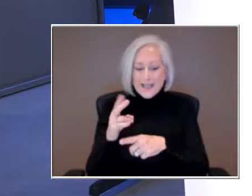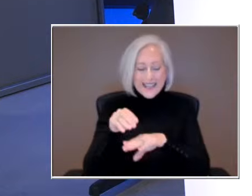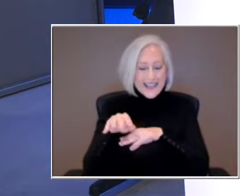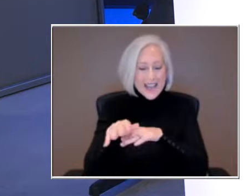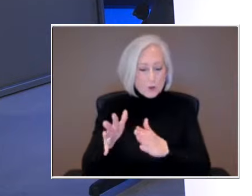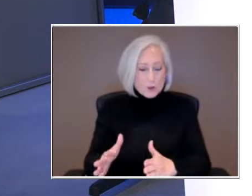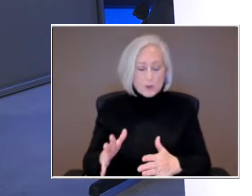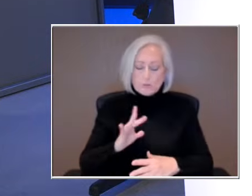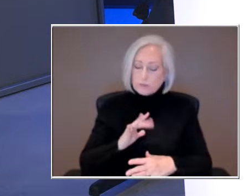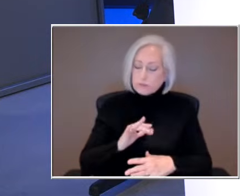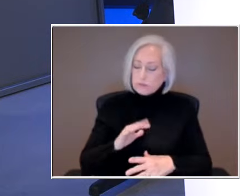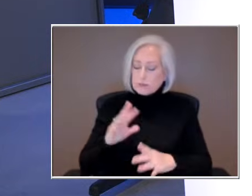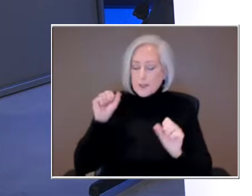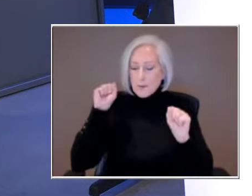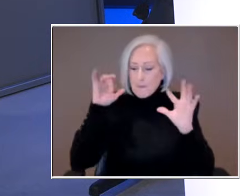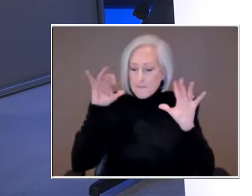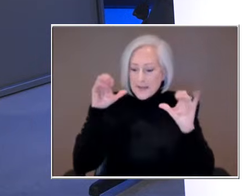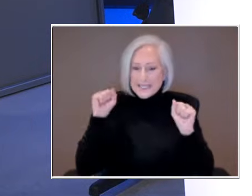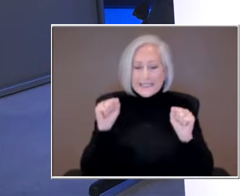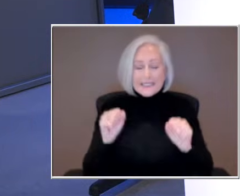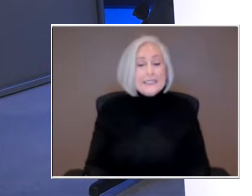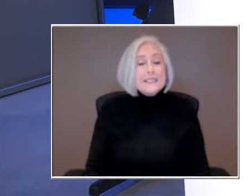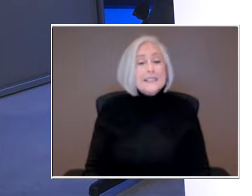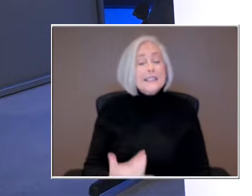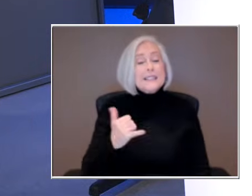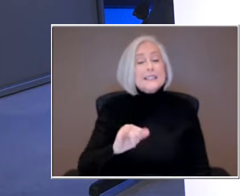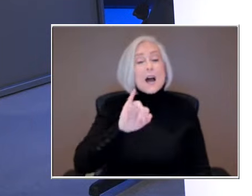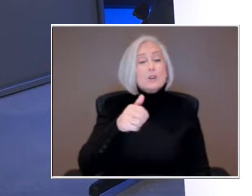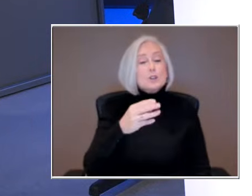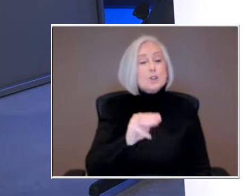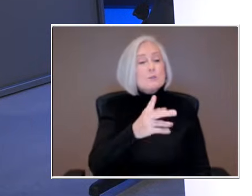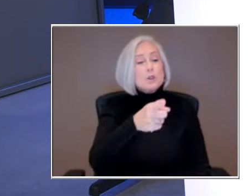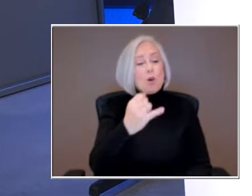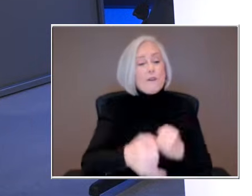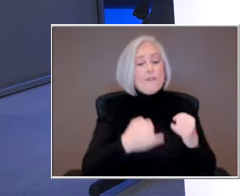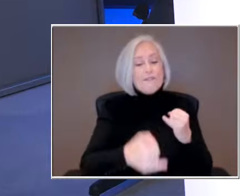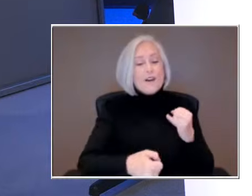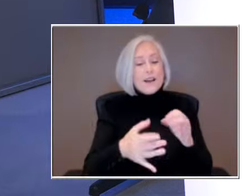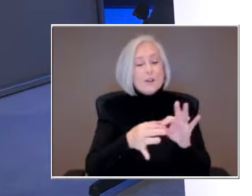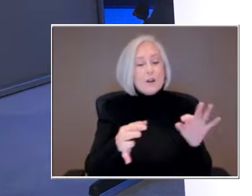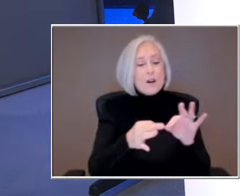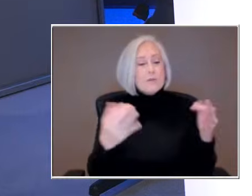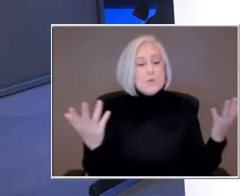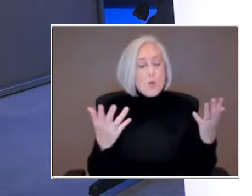today's takeaways, I want to start with you, Jim. What do you wish more people knew who are watching?